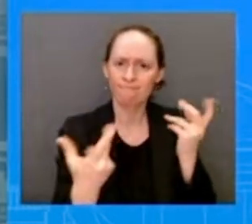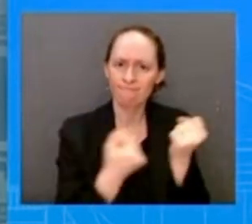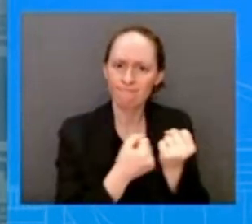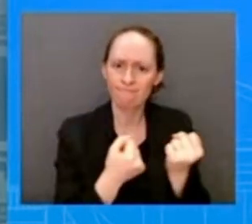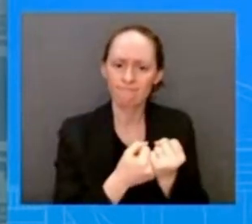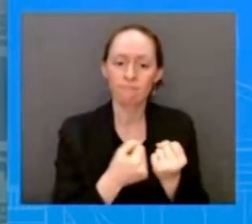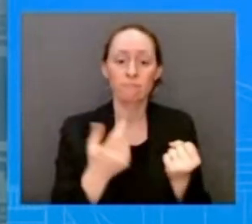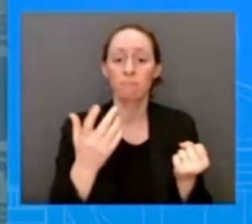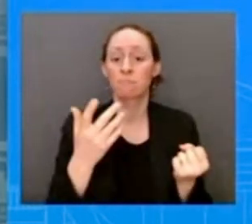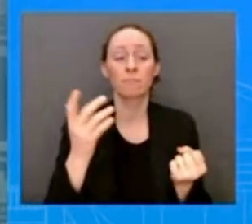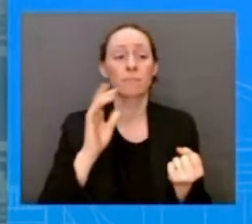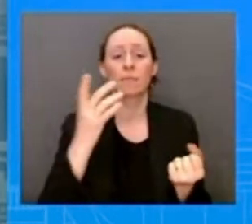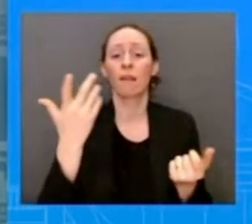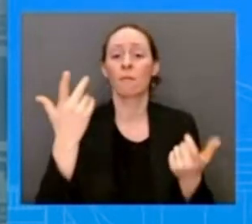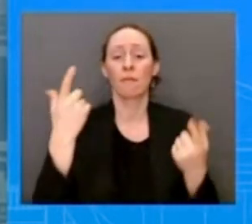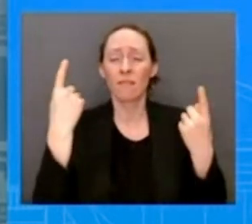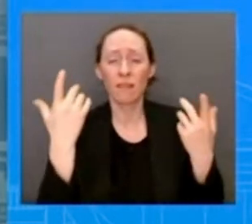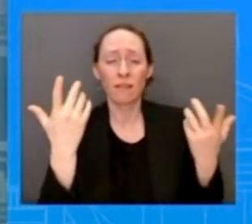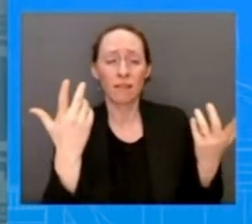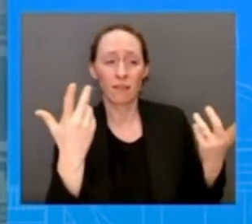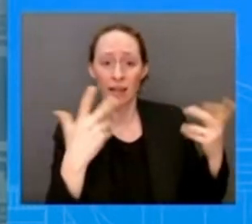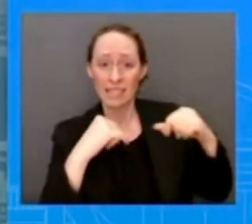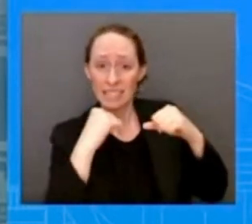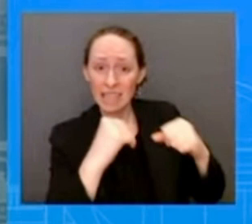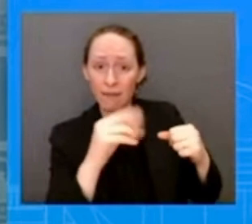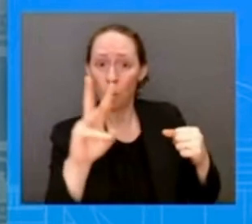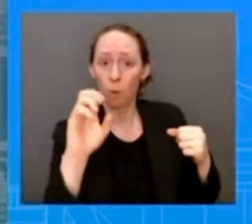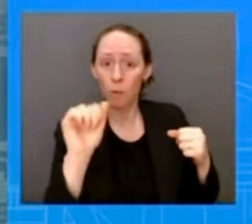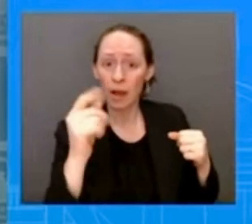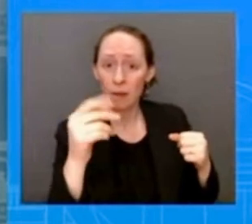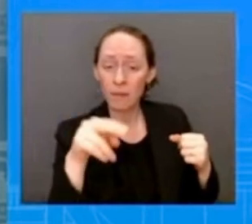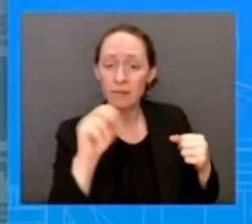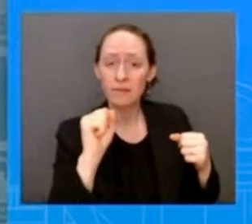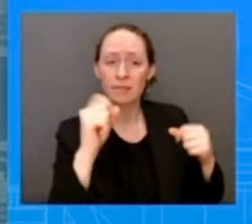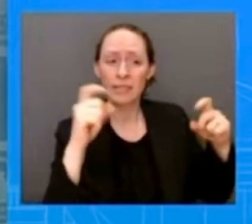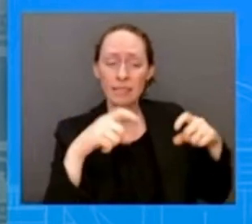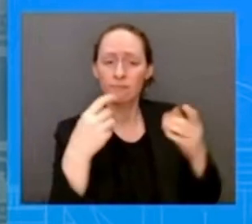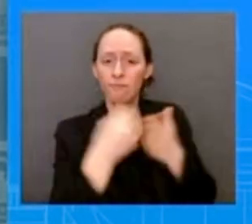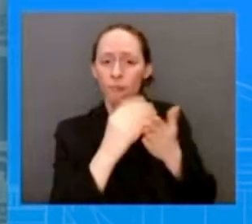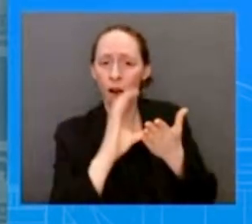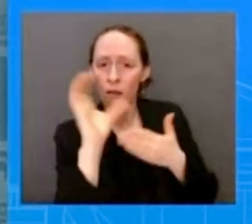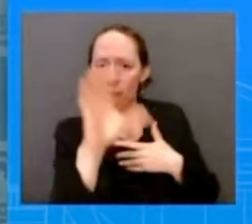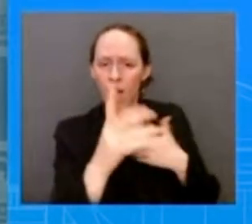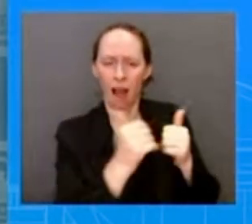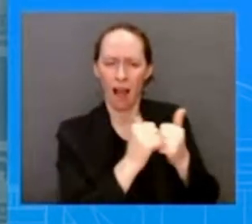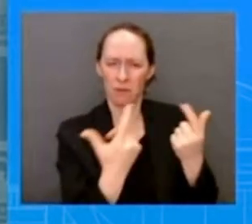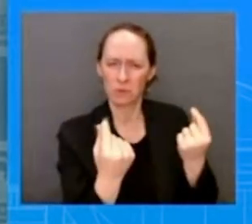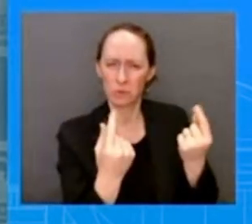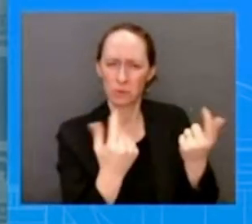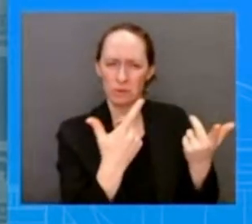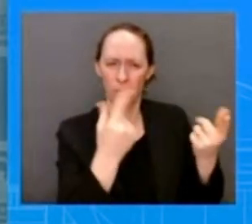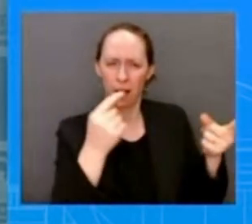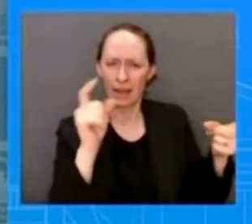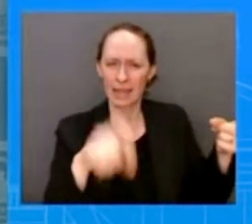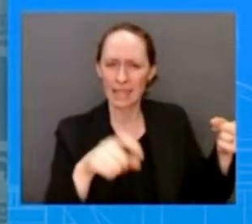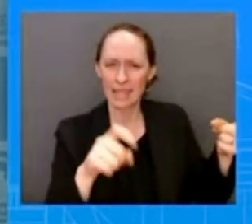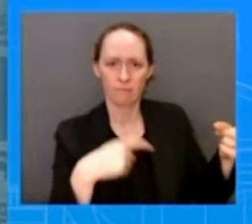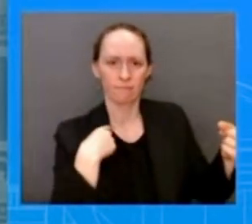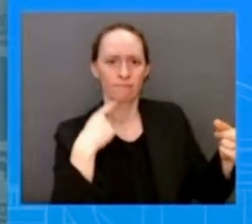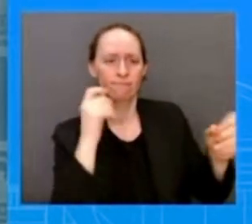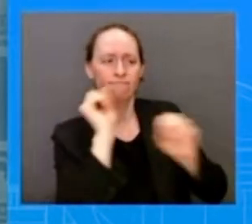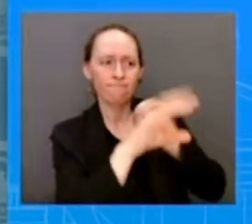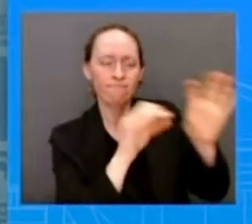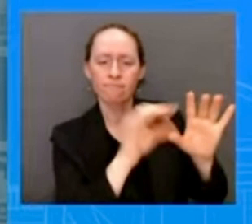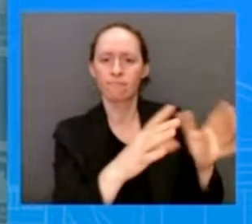sources. I'm sure the leaders will discuss their recent engagements with Ukrainian officials, including the President's trip to Kyiv and meeting with President